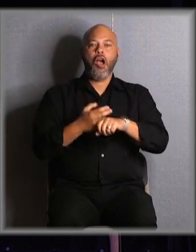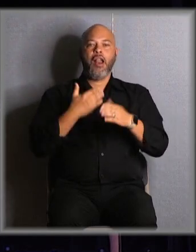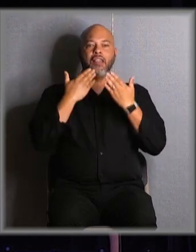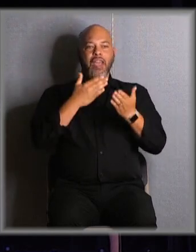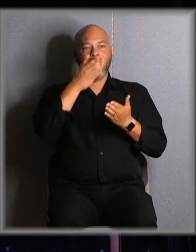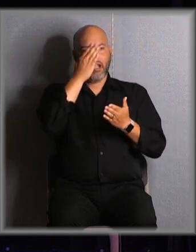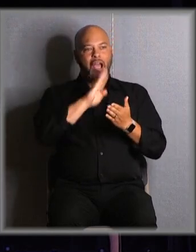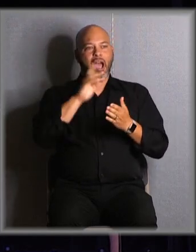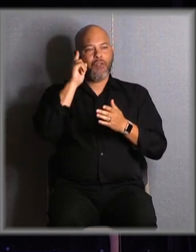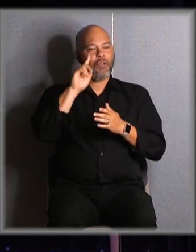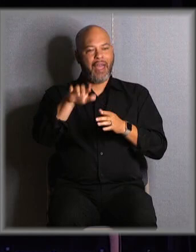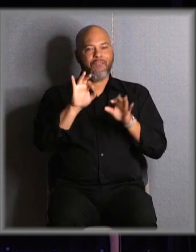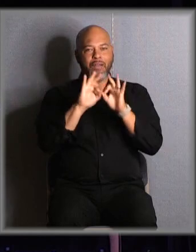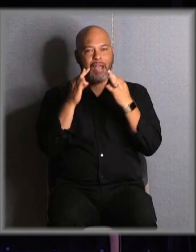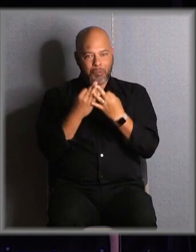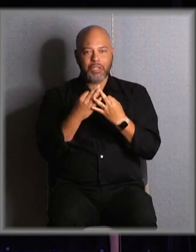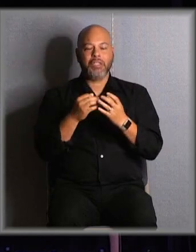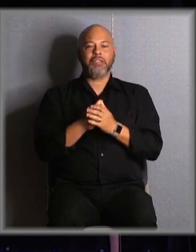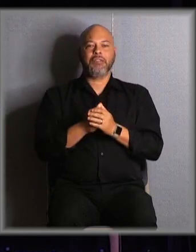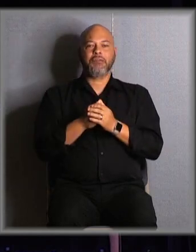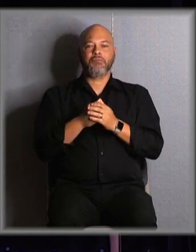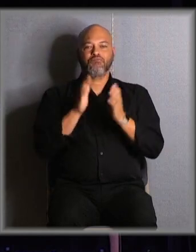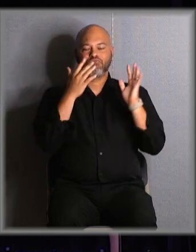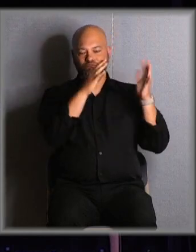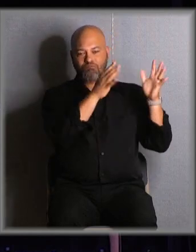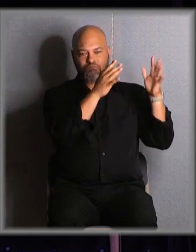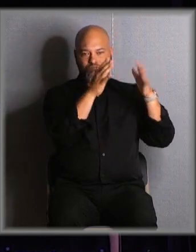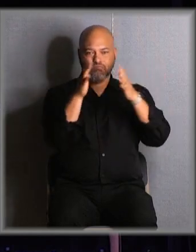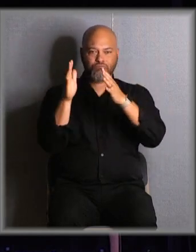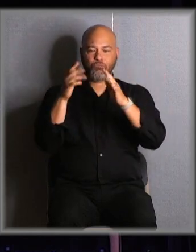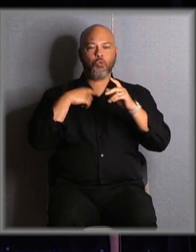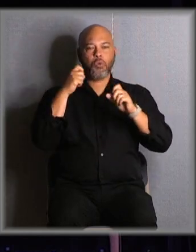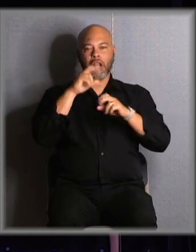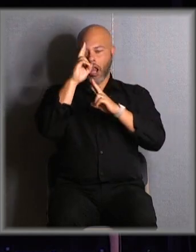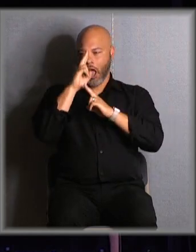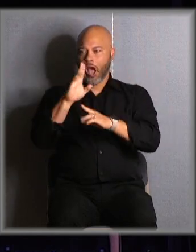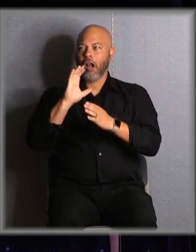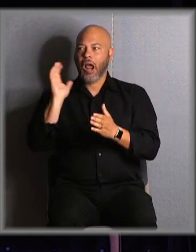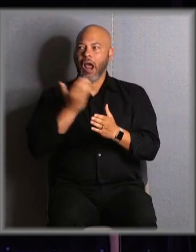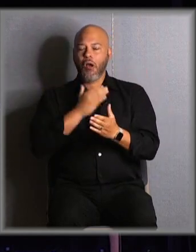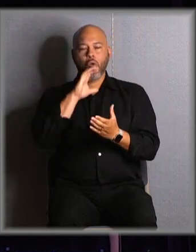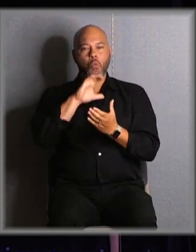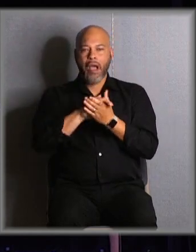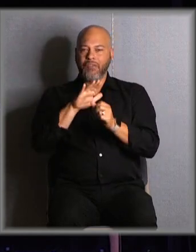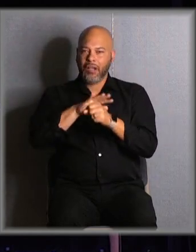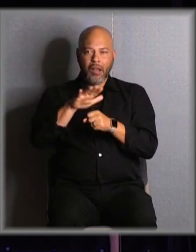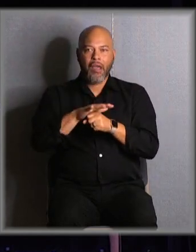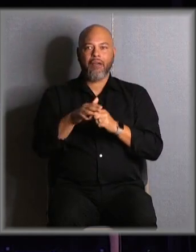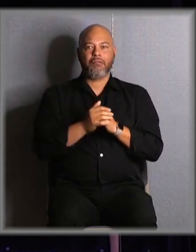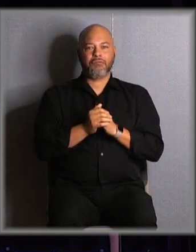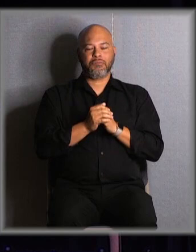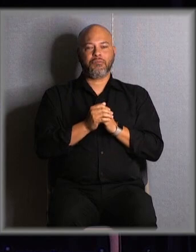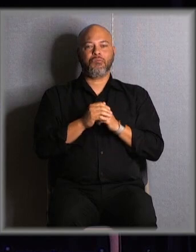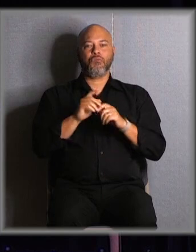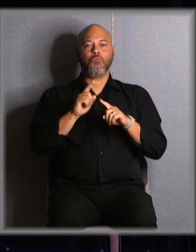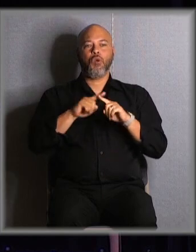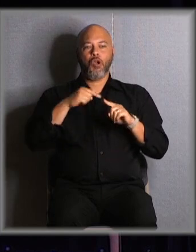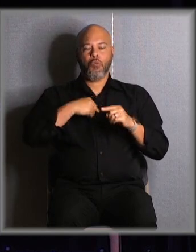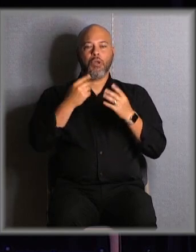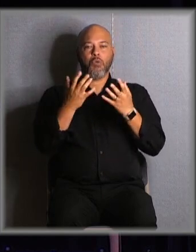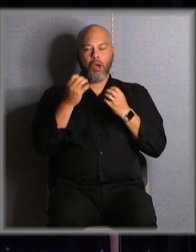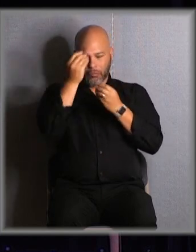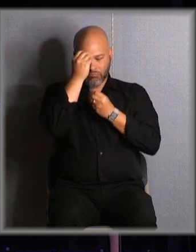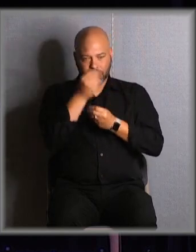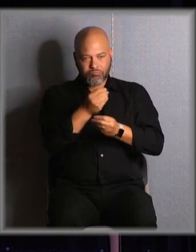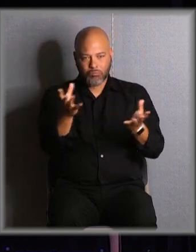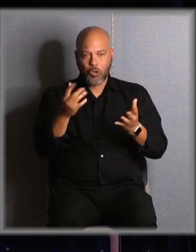for the Robinson family. Amen. We do not honor our wives enough. Amen. But we do want to let them know